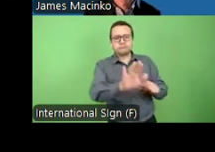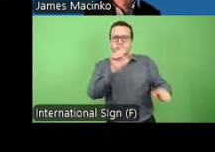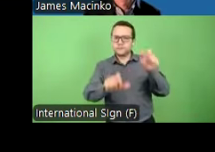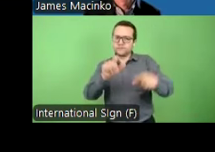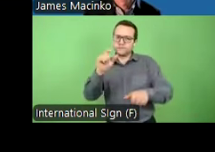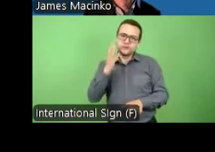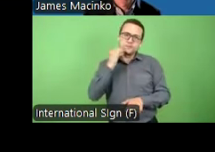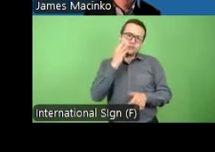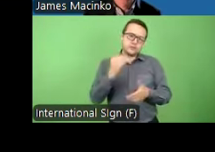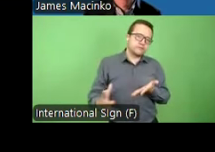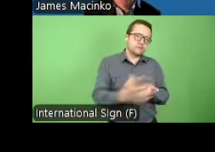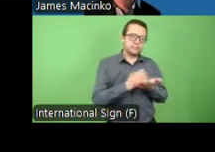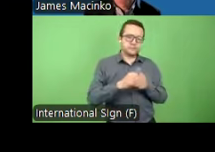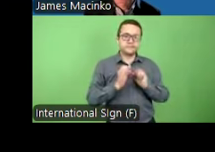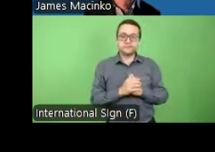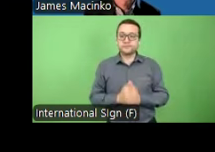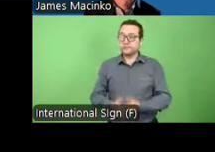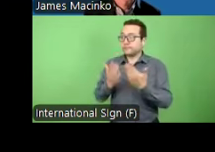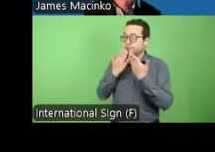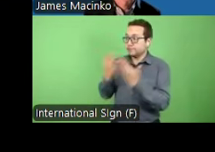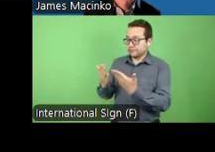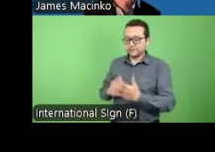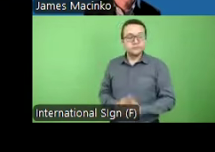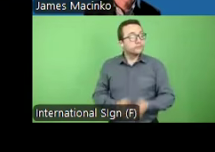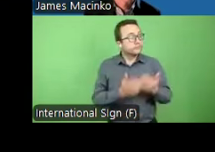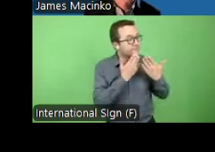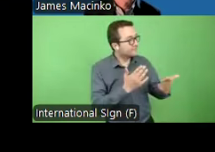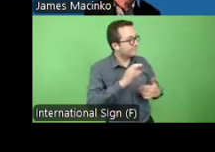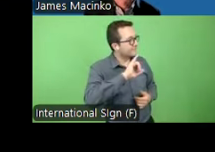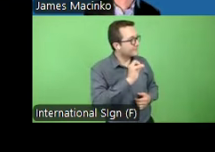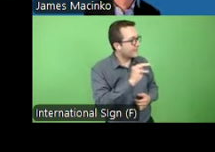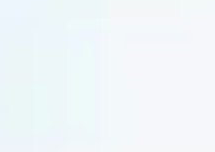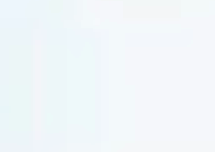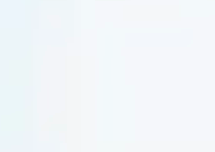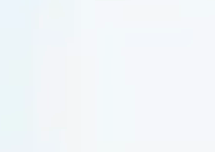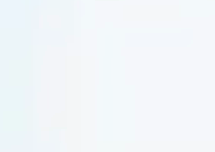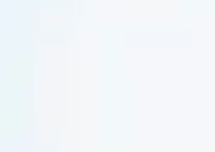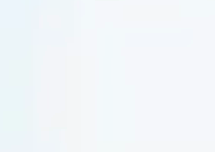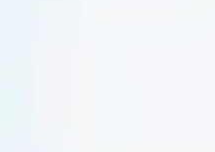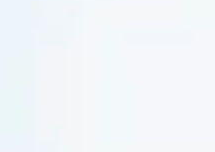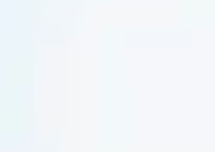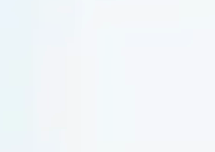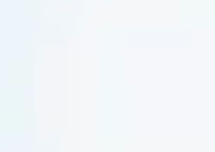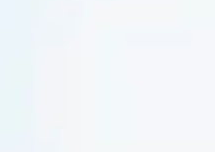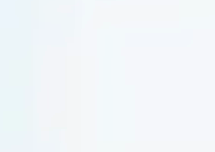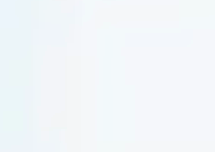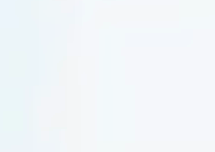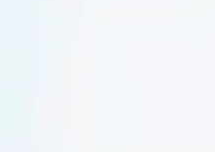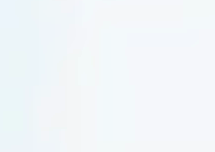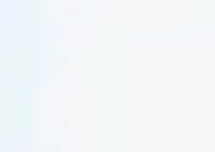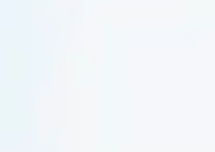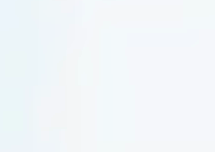Oh, thanks to you, Jane, for this very thoughtful presentation about how to understand unmet needs in healthcare.